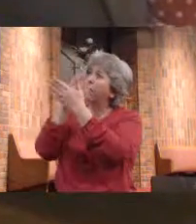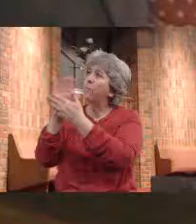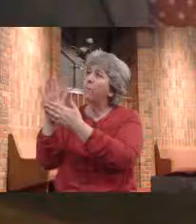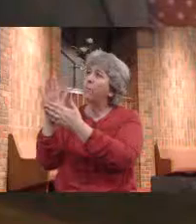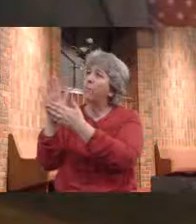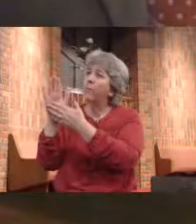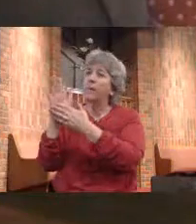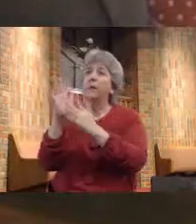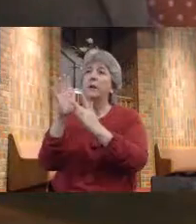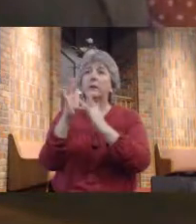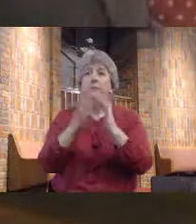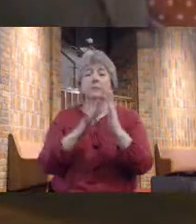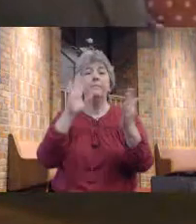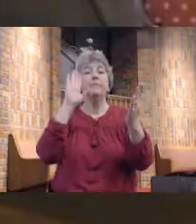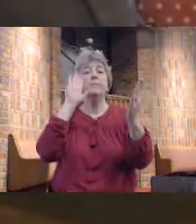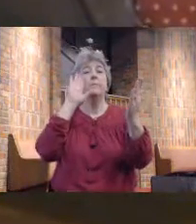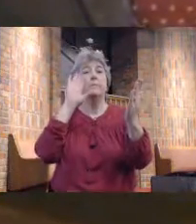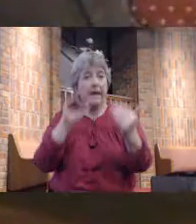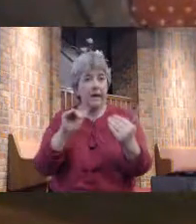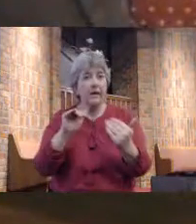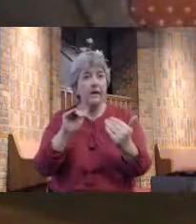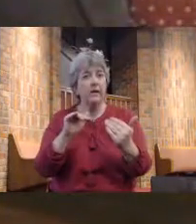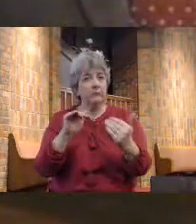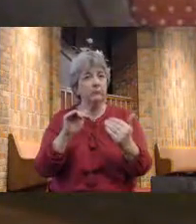Jesus expected his disciples to be